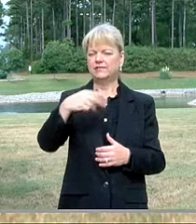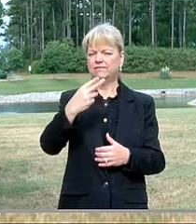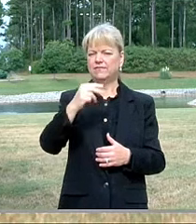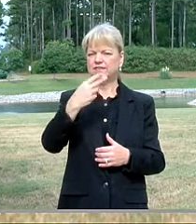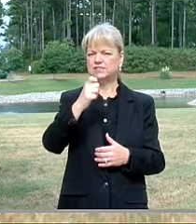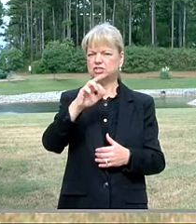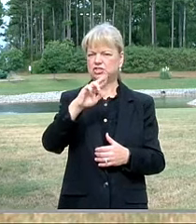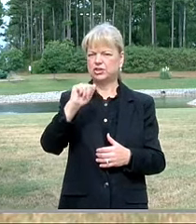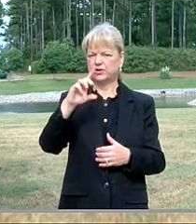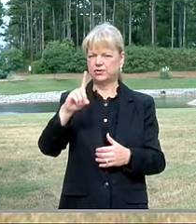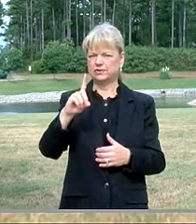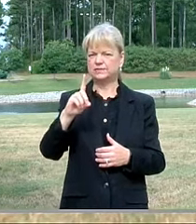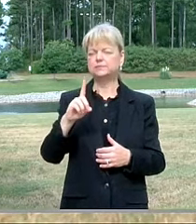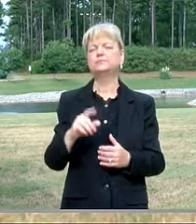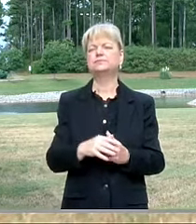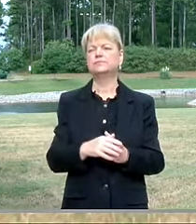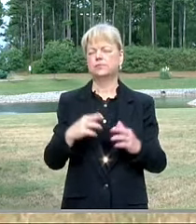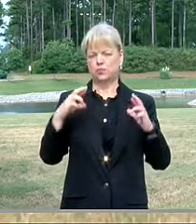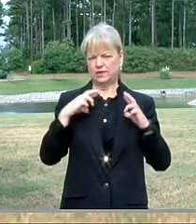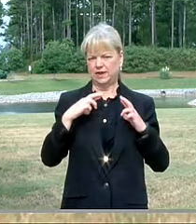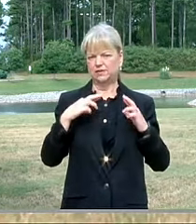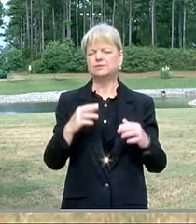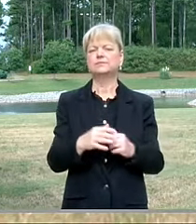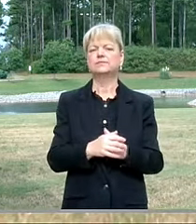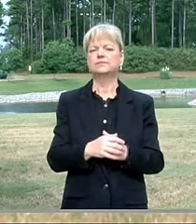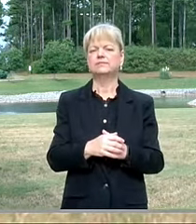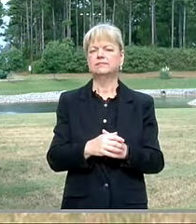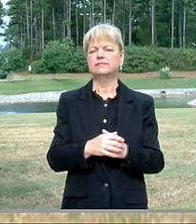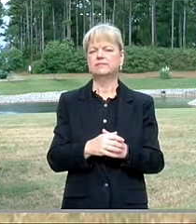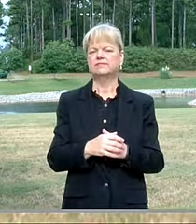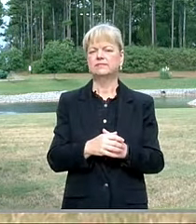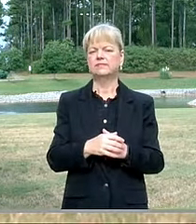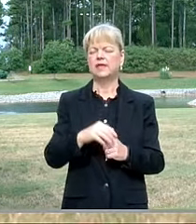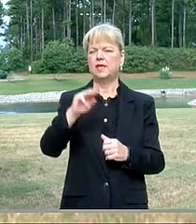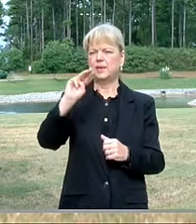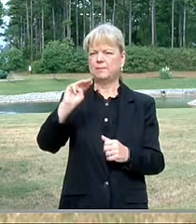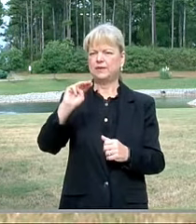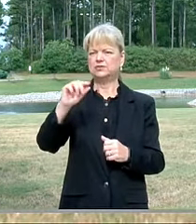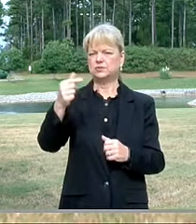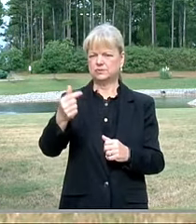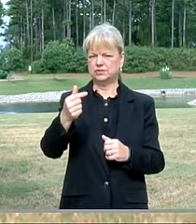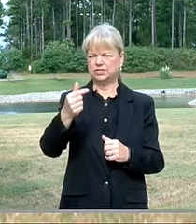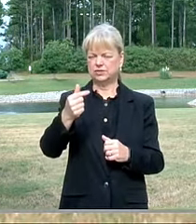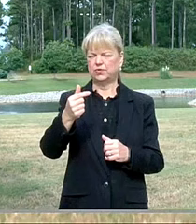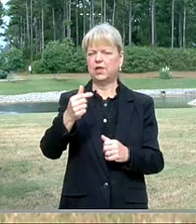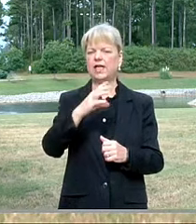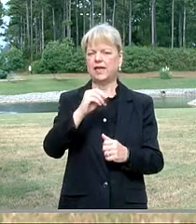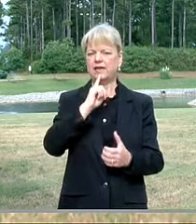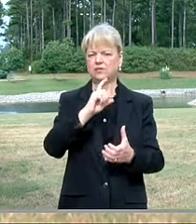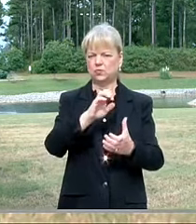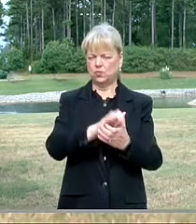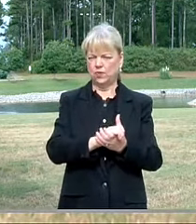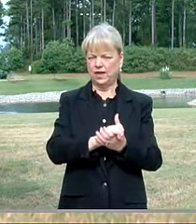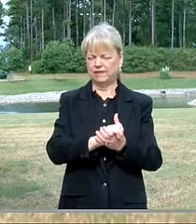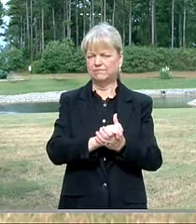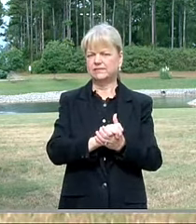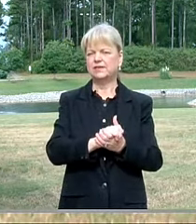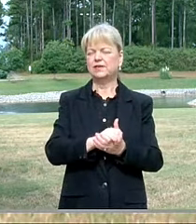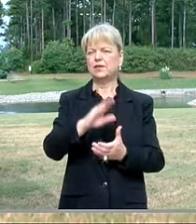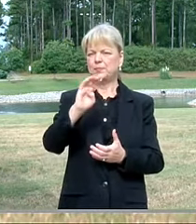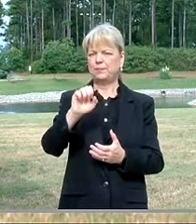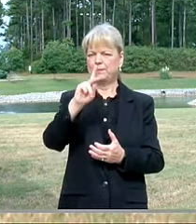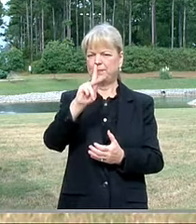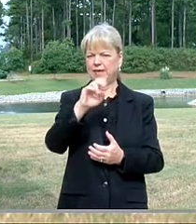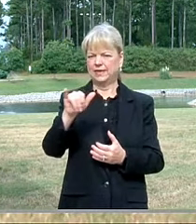Army, Emeritus. Major General Gavin Lawrence, AMC G3, and his spouse, Becky.